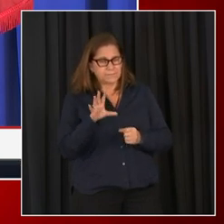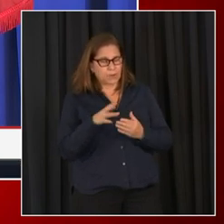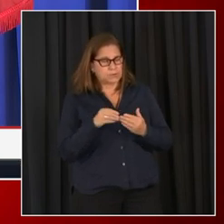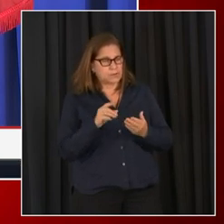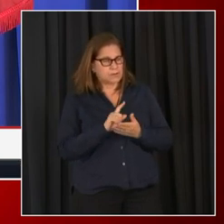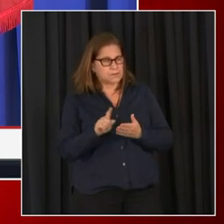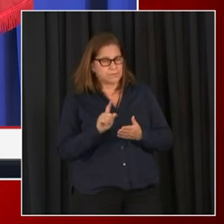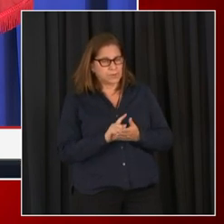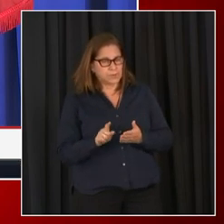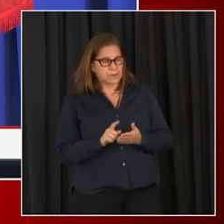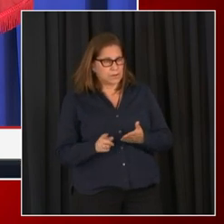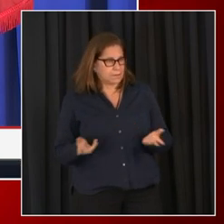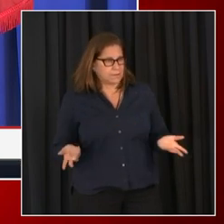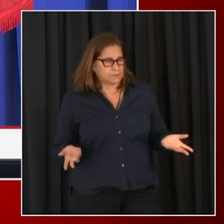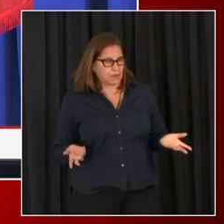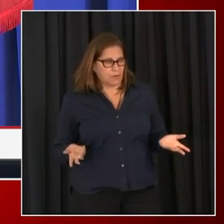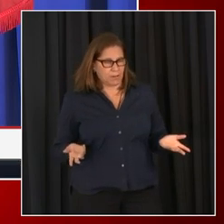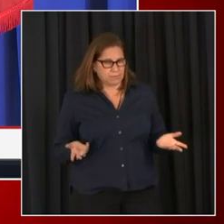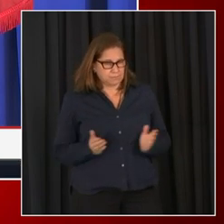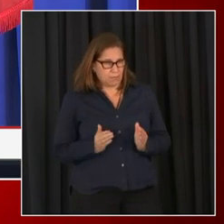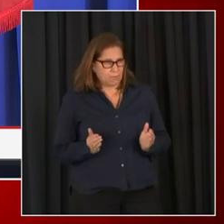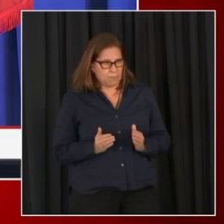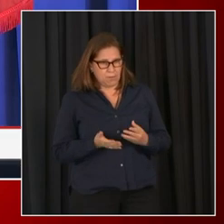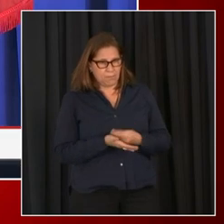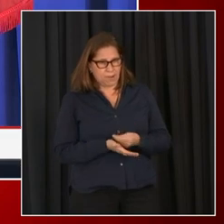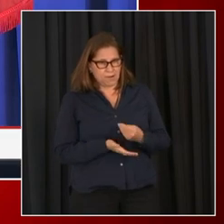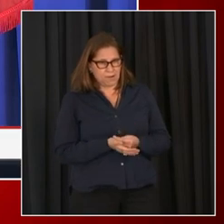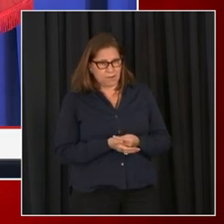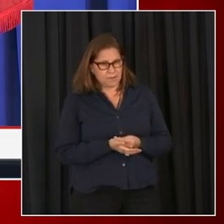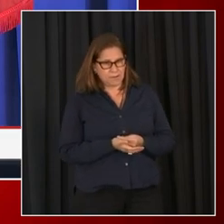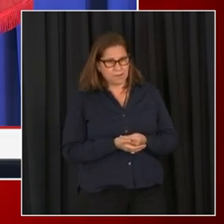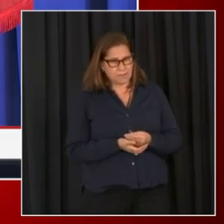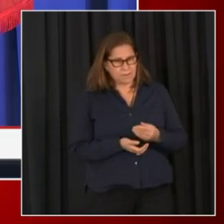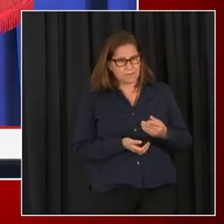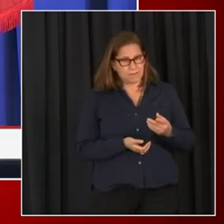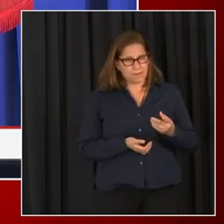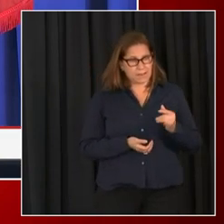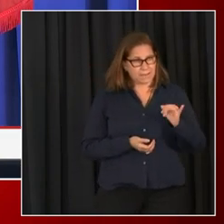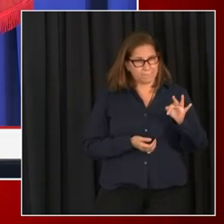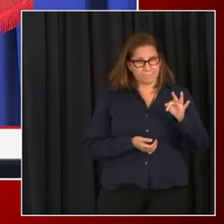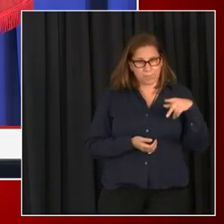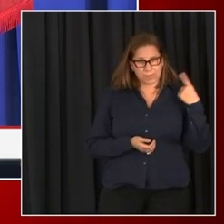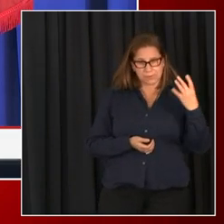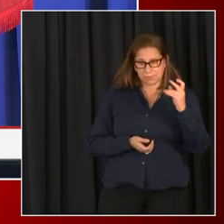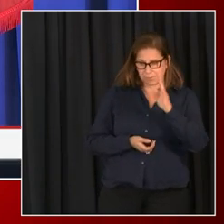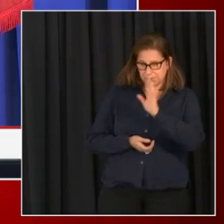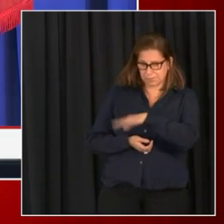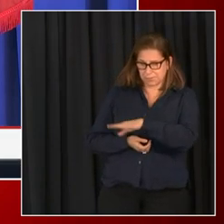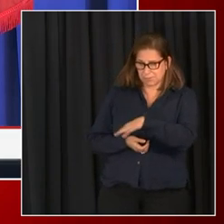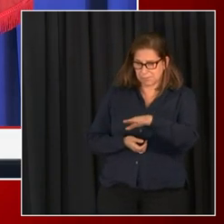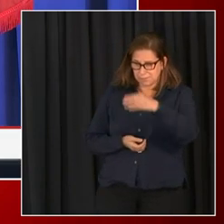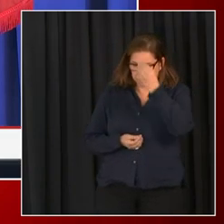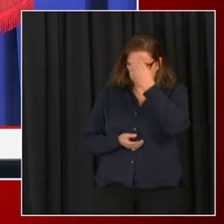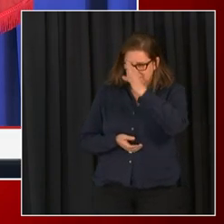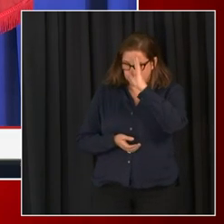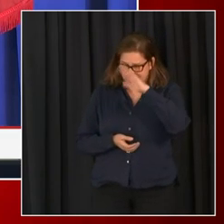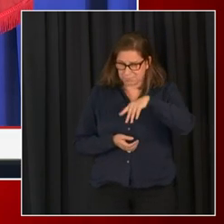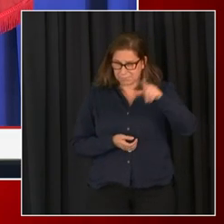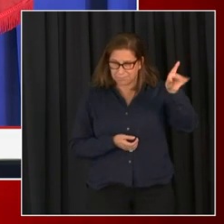So she's saying basically if the city told folks, they would be getting a lot more. Are you following all of